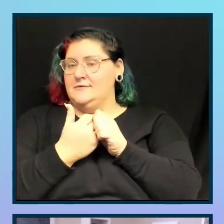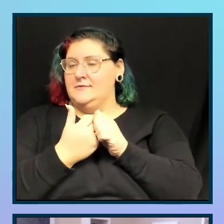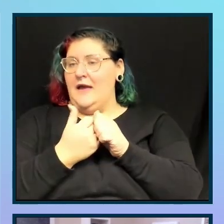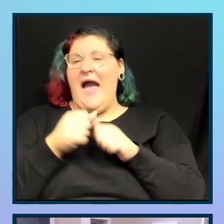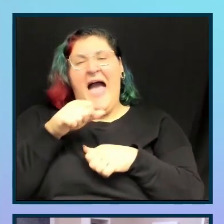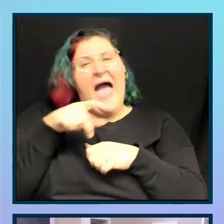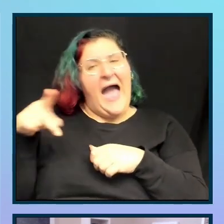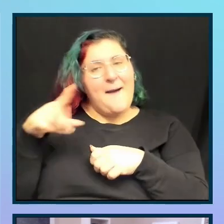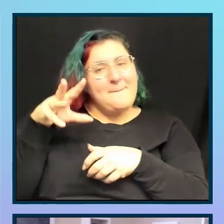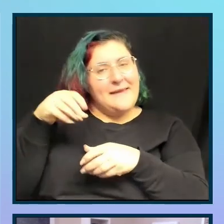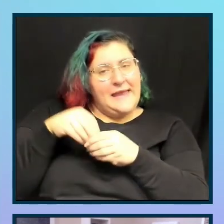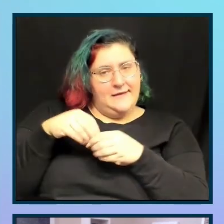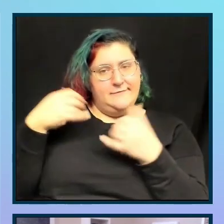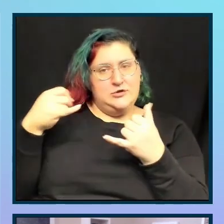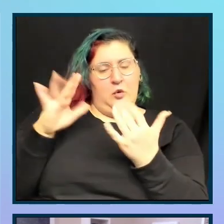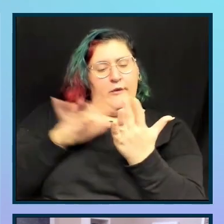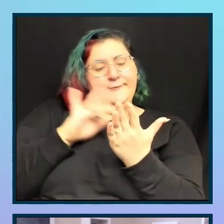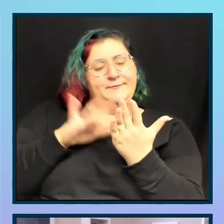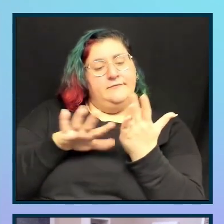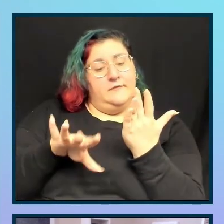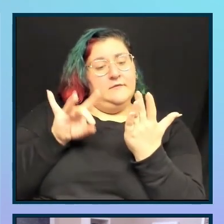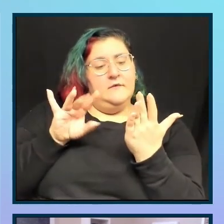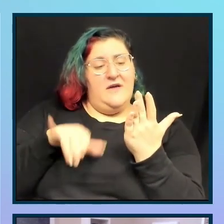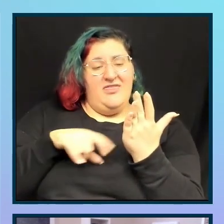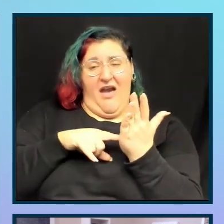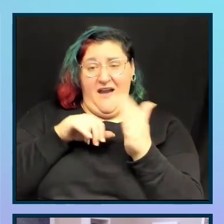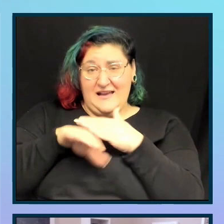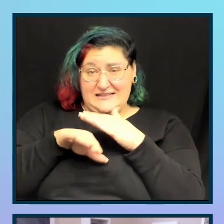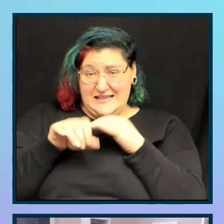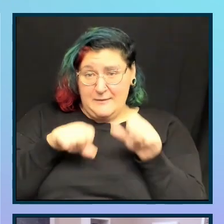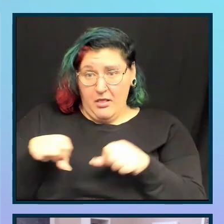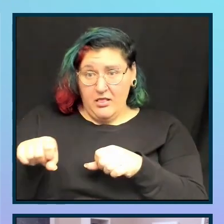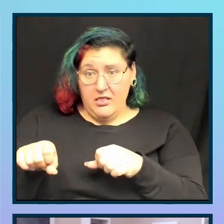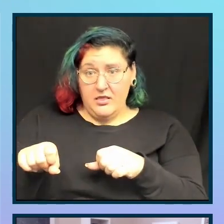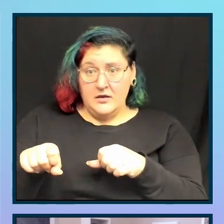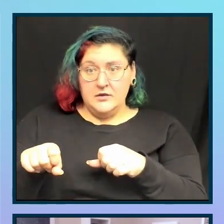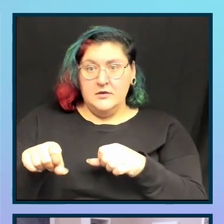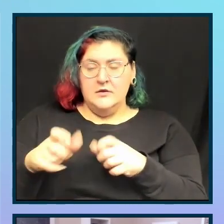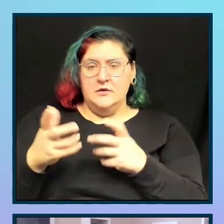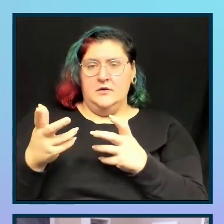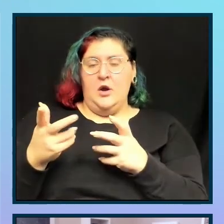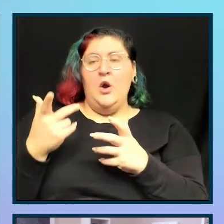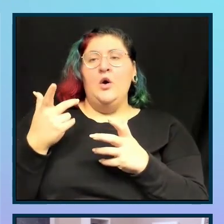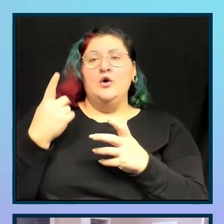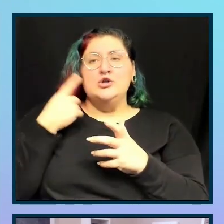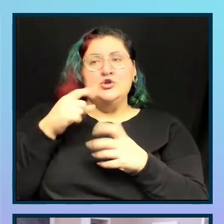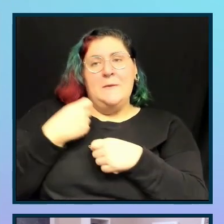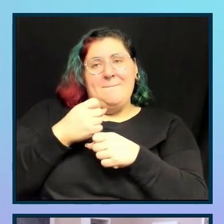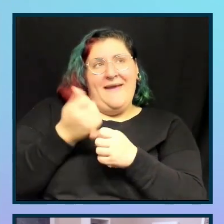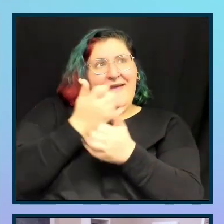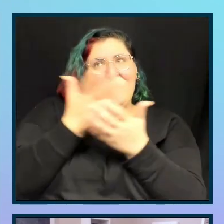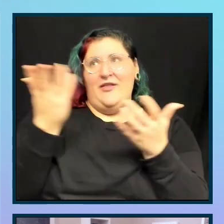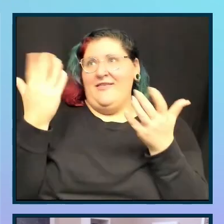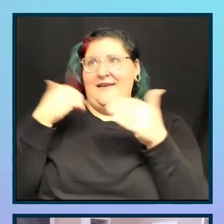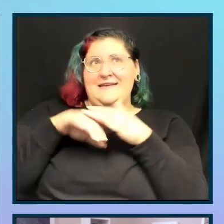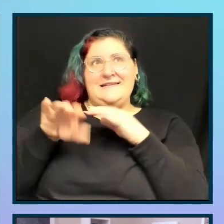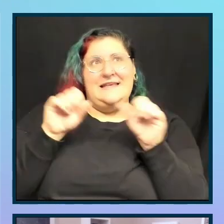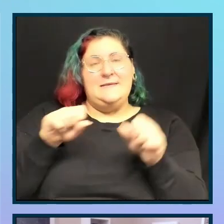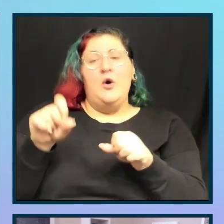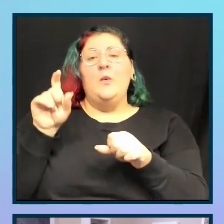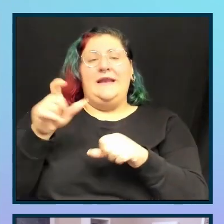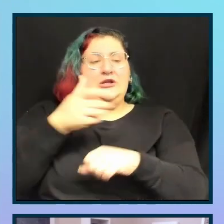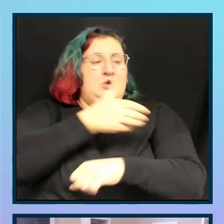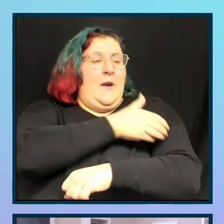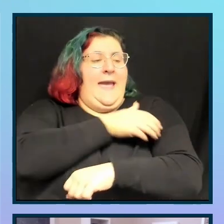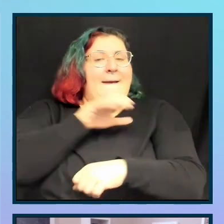In order to make AI-based recognition systems accessible, we need to empower the people who are receiving these recommendations